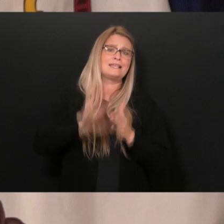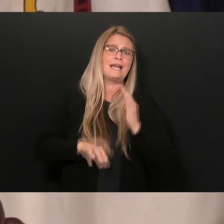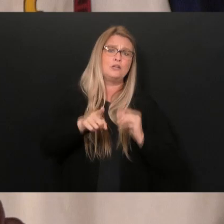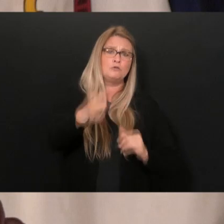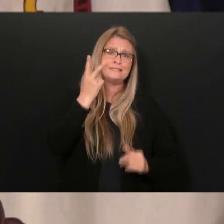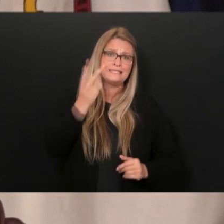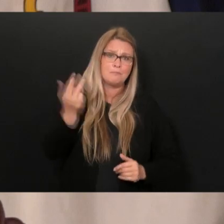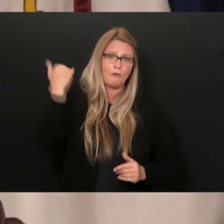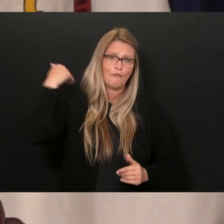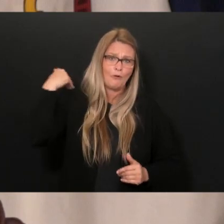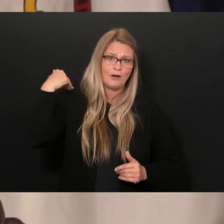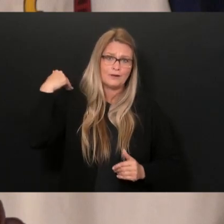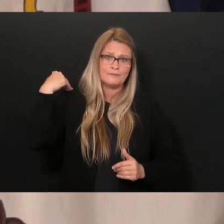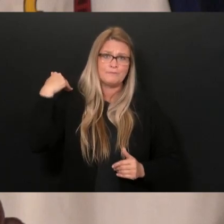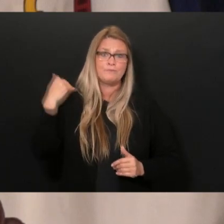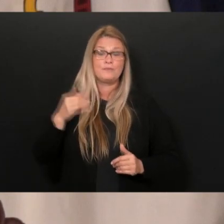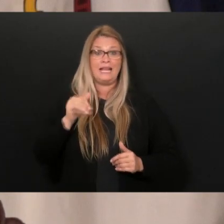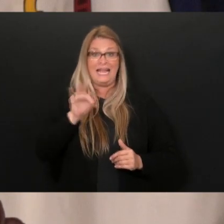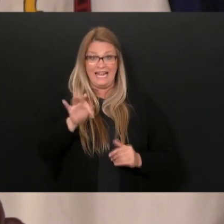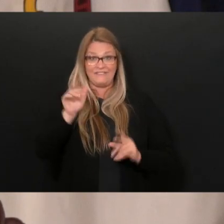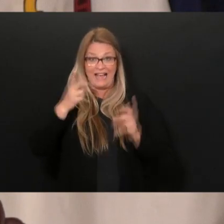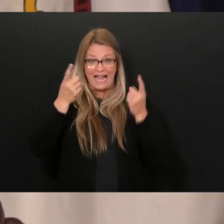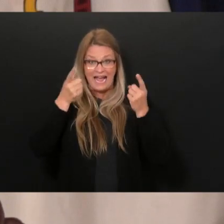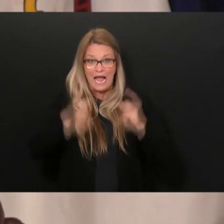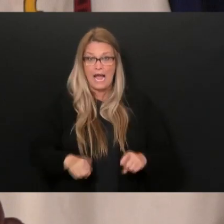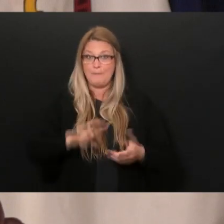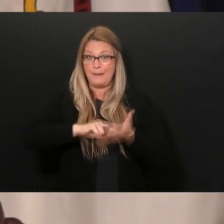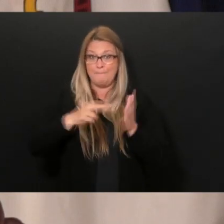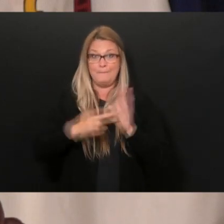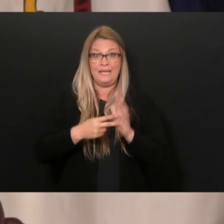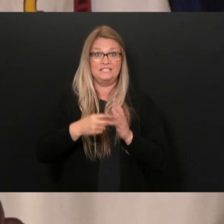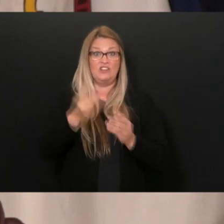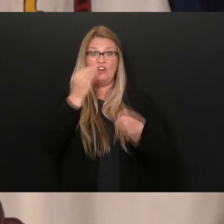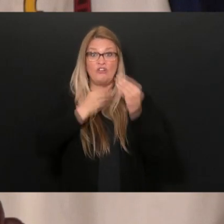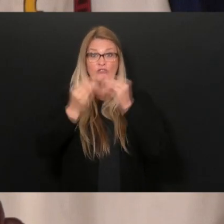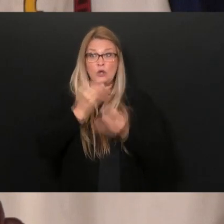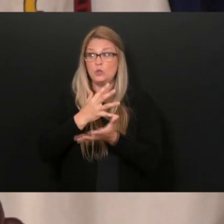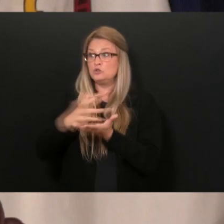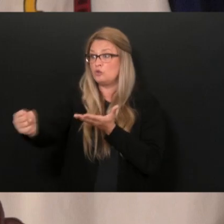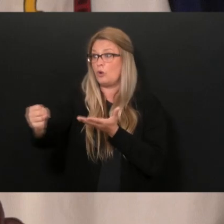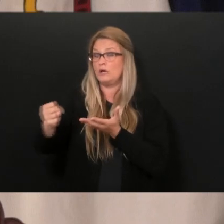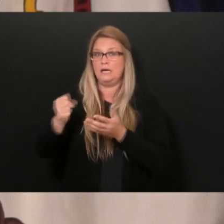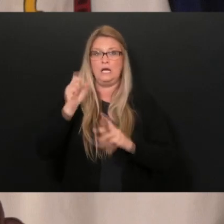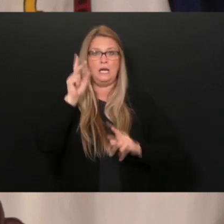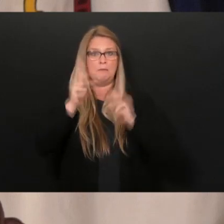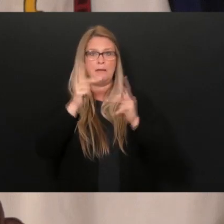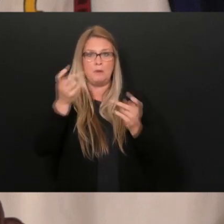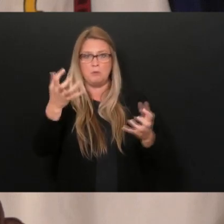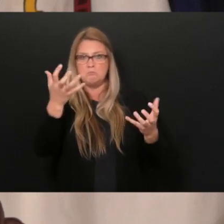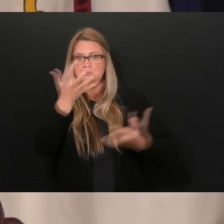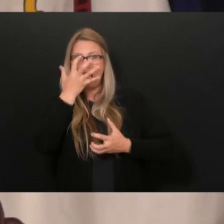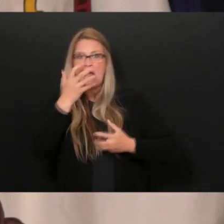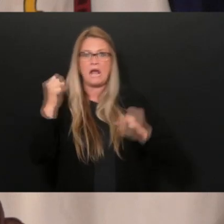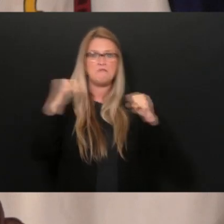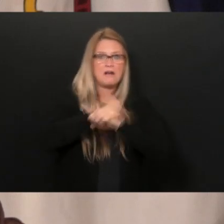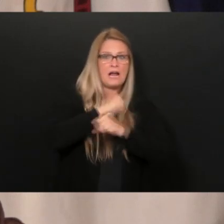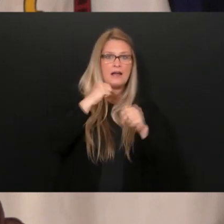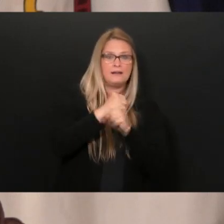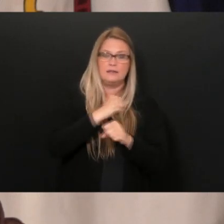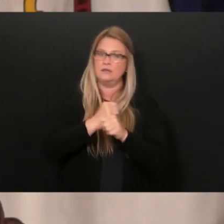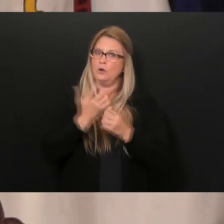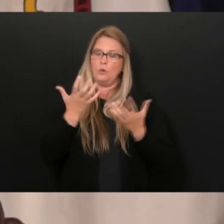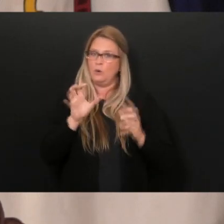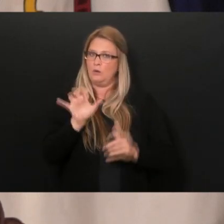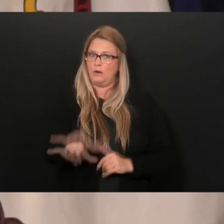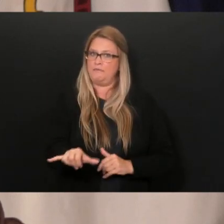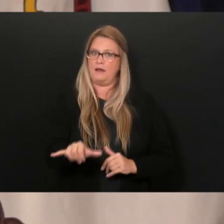into that, there will be food shortages. There will be neighbor against neighbor. Many of us have lived through